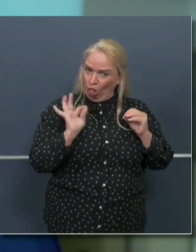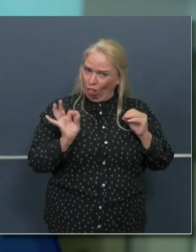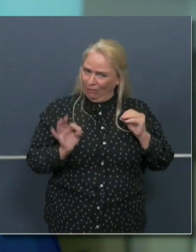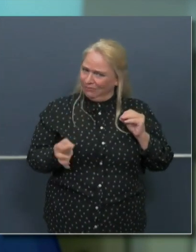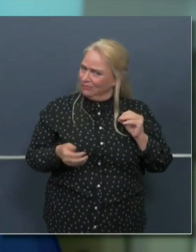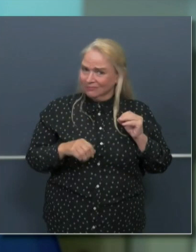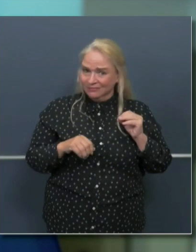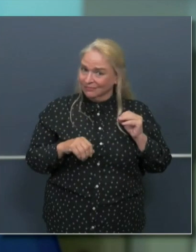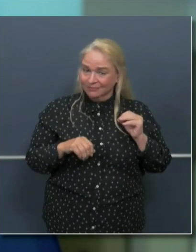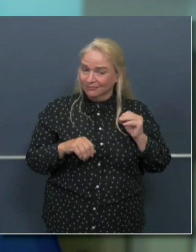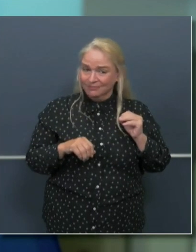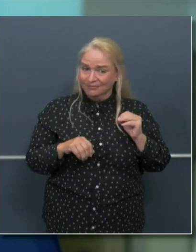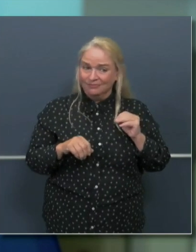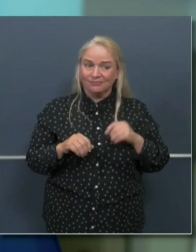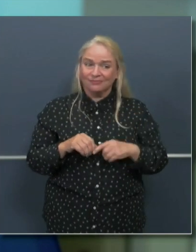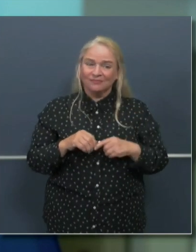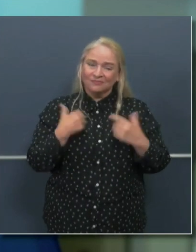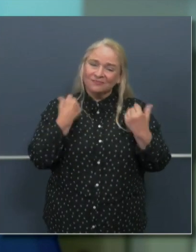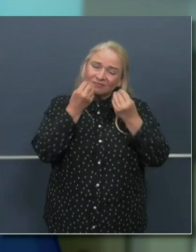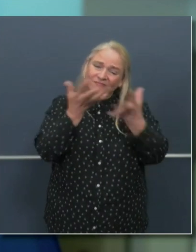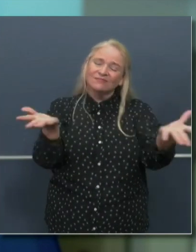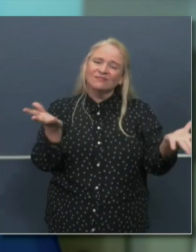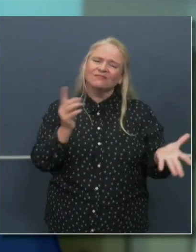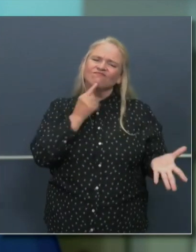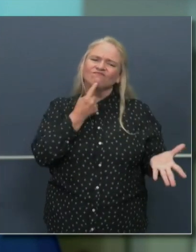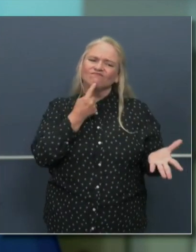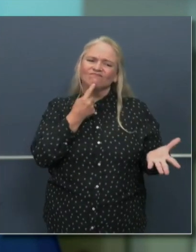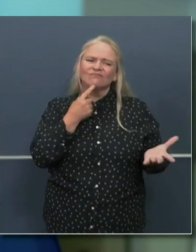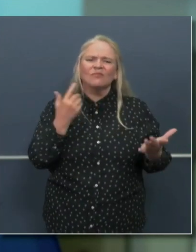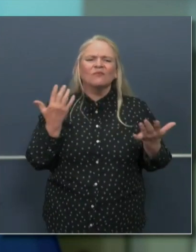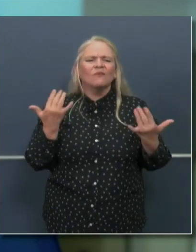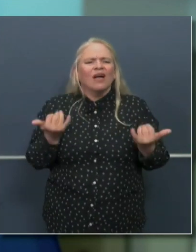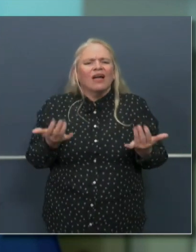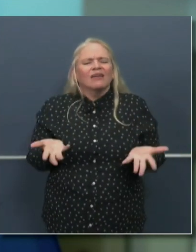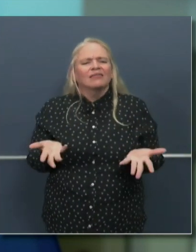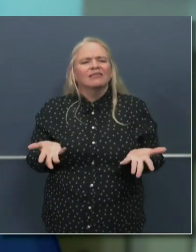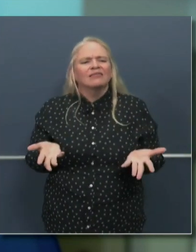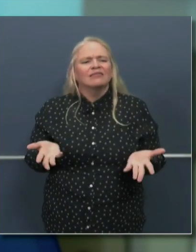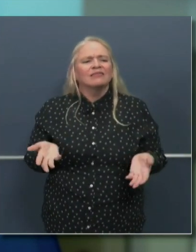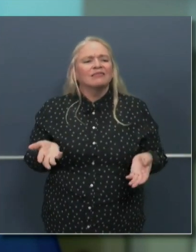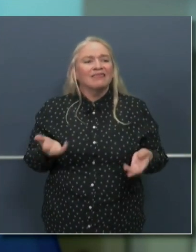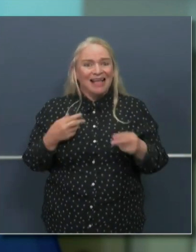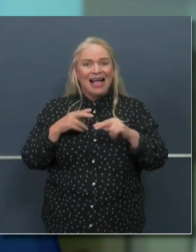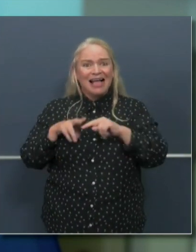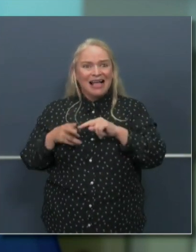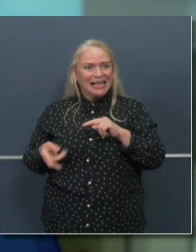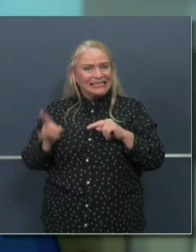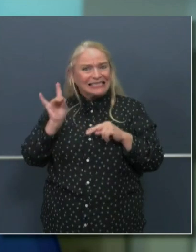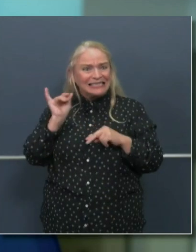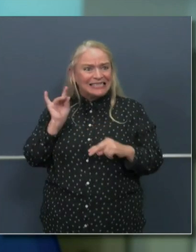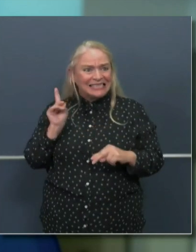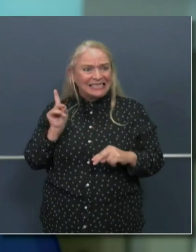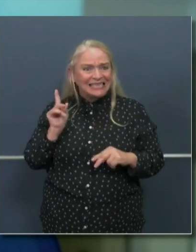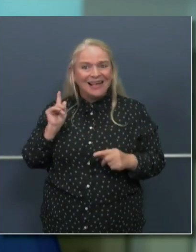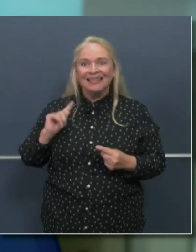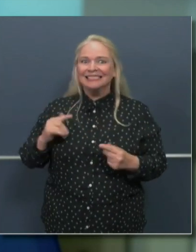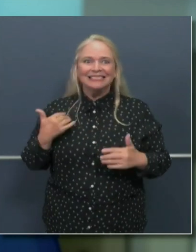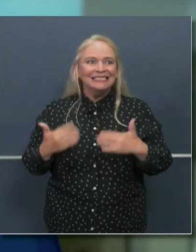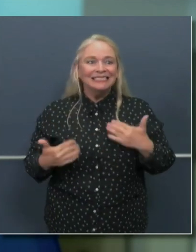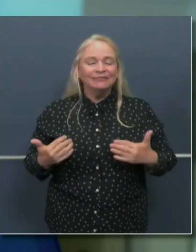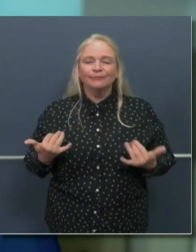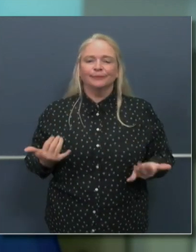breaking a little of the mythology why we're seeing mortality rates that have declined. That masks, forgive the